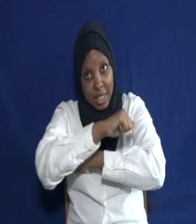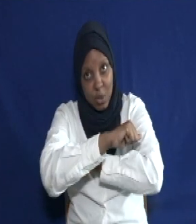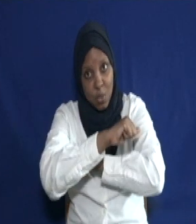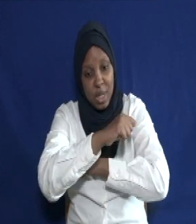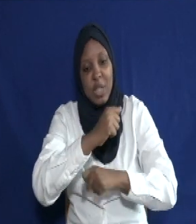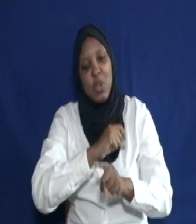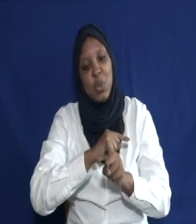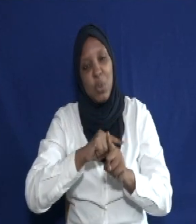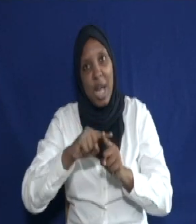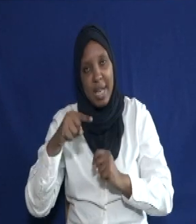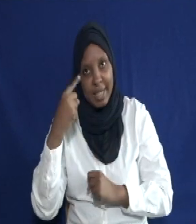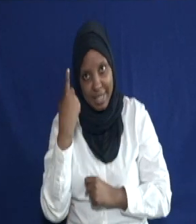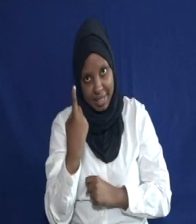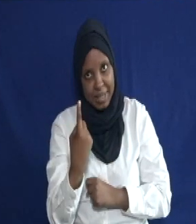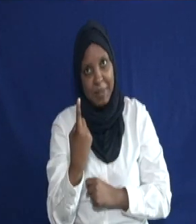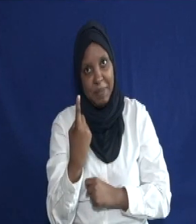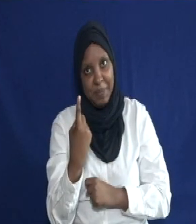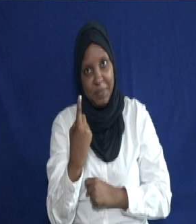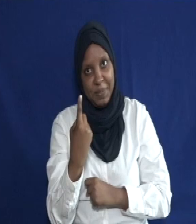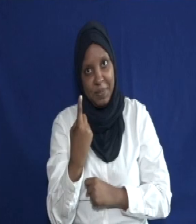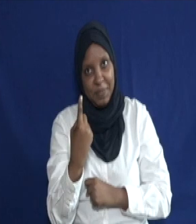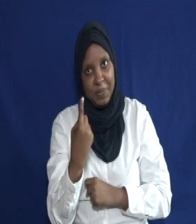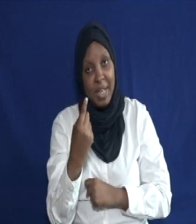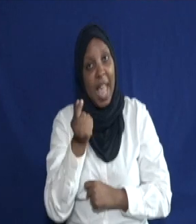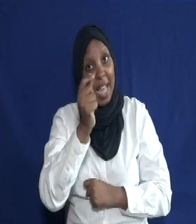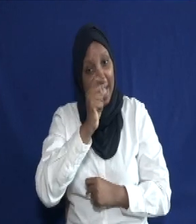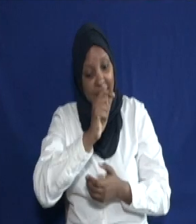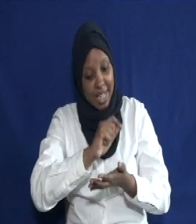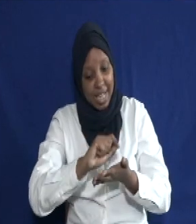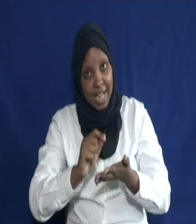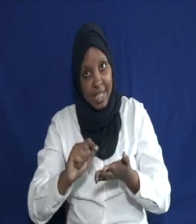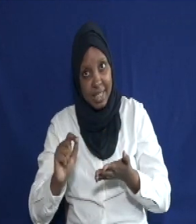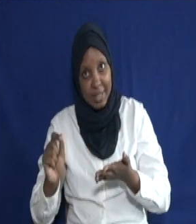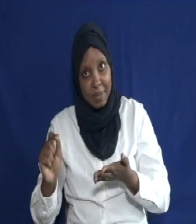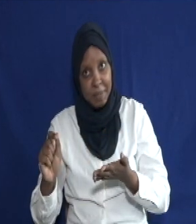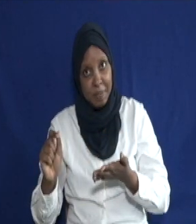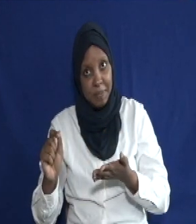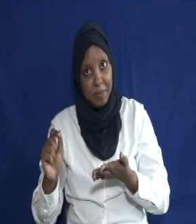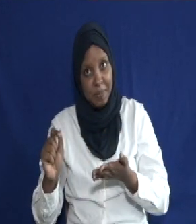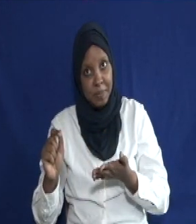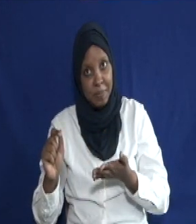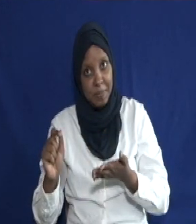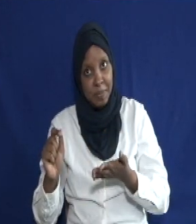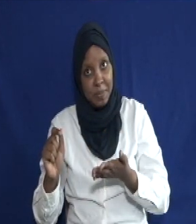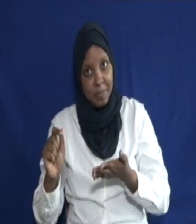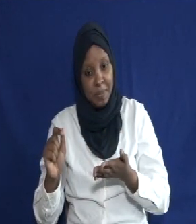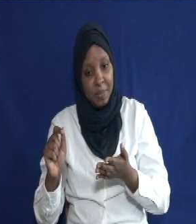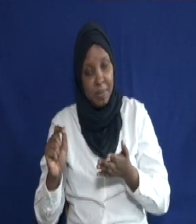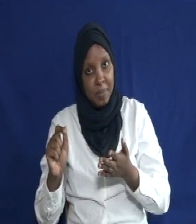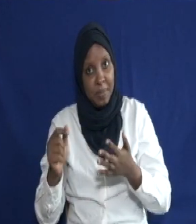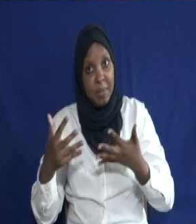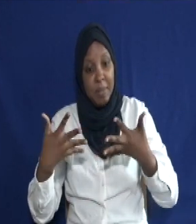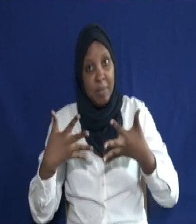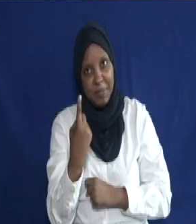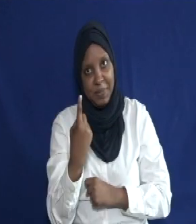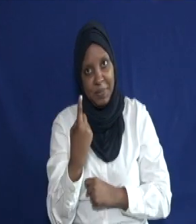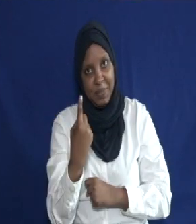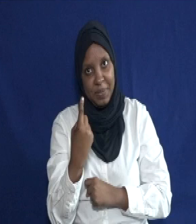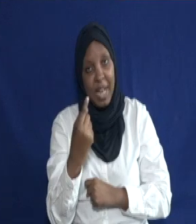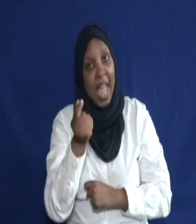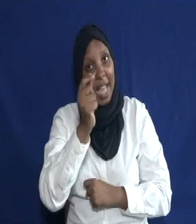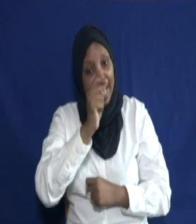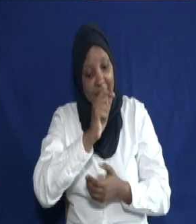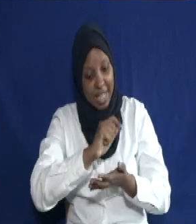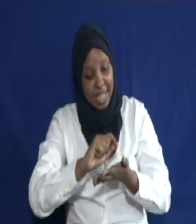10 square is equal to 100. Write 4, 9, and 16 into exponential form.